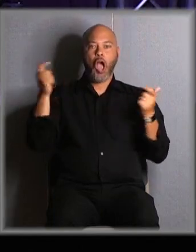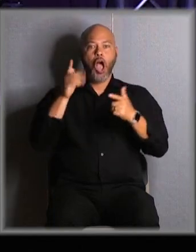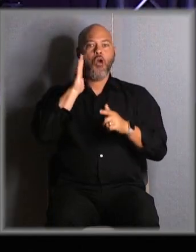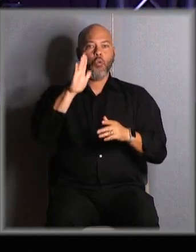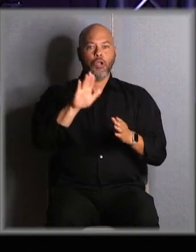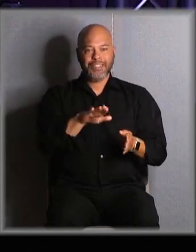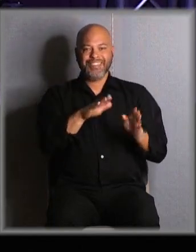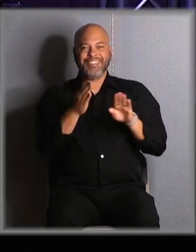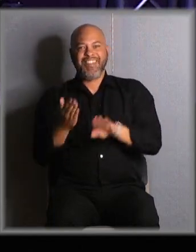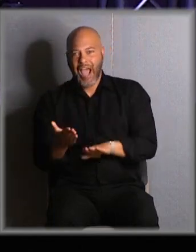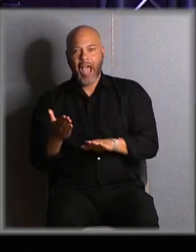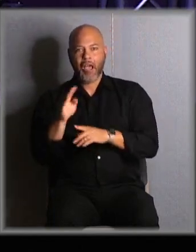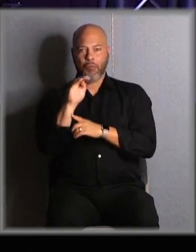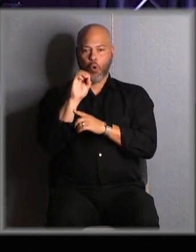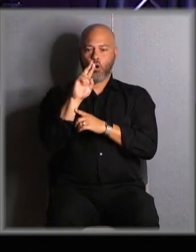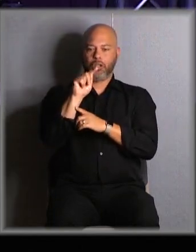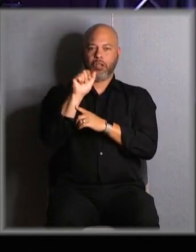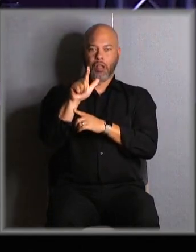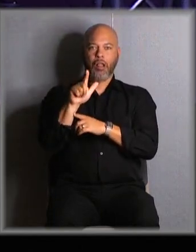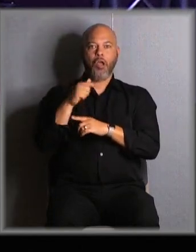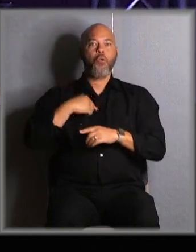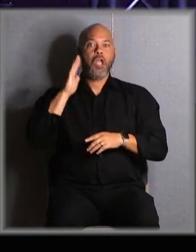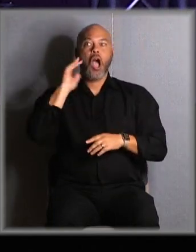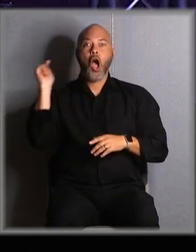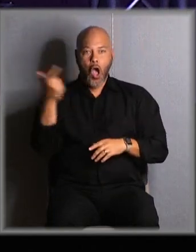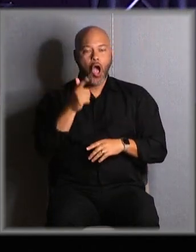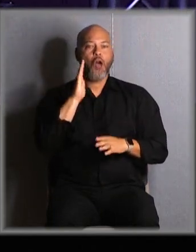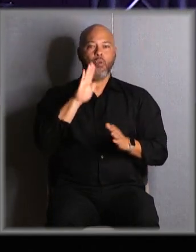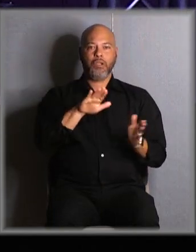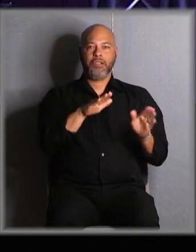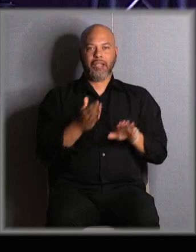mean, Pastor Wynn? That means we all are going to die.